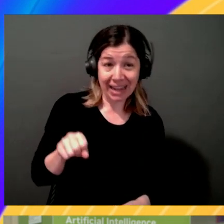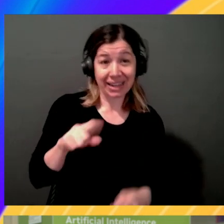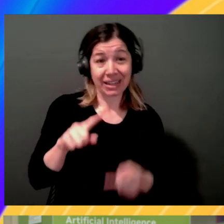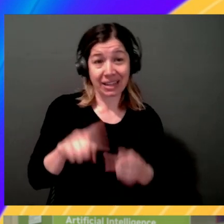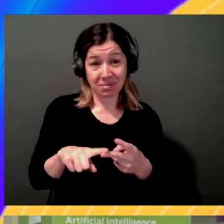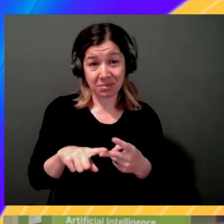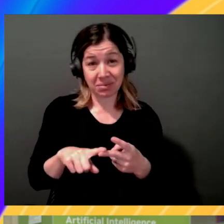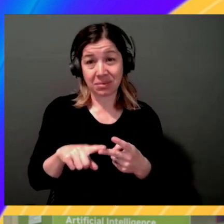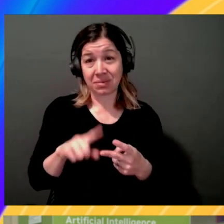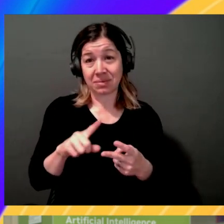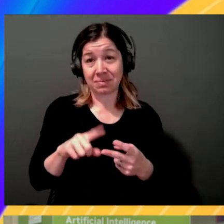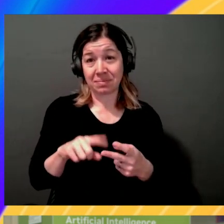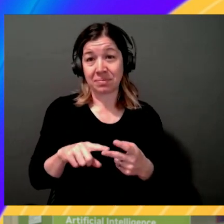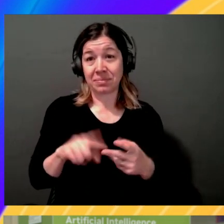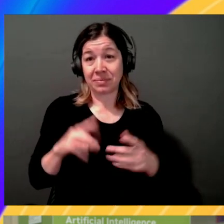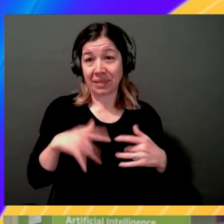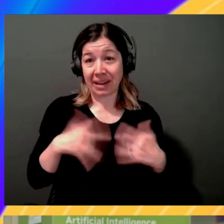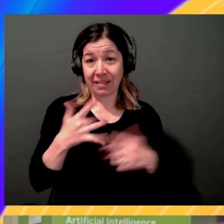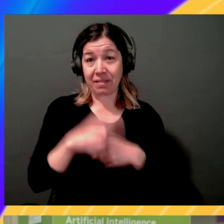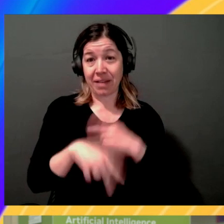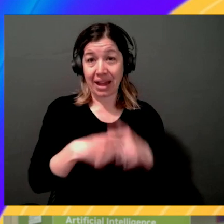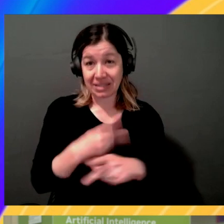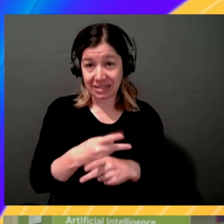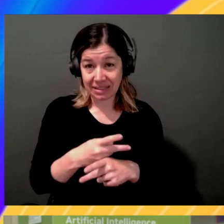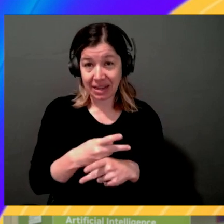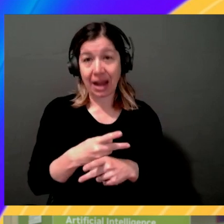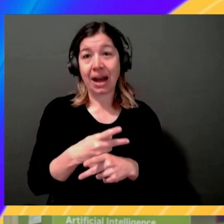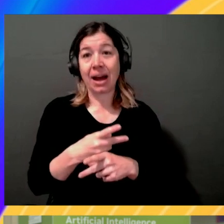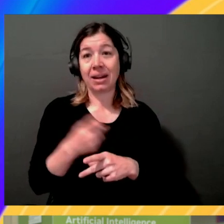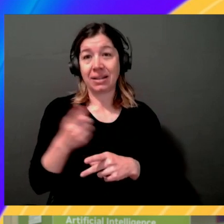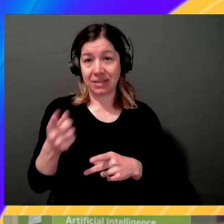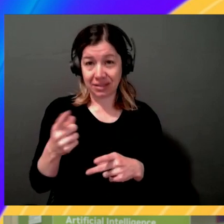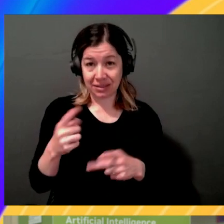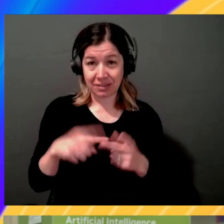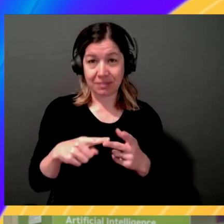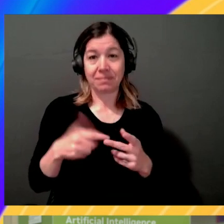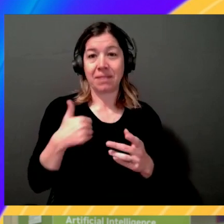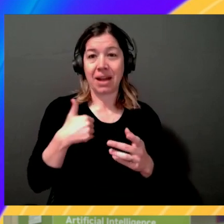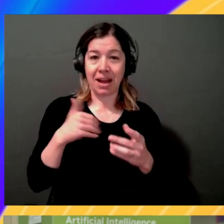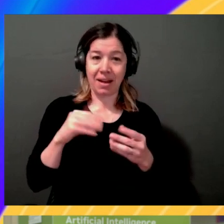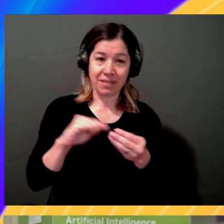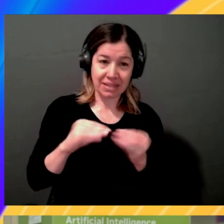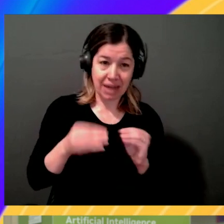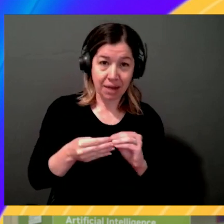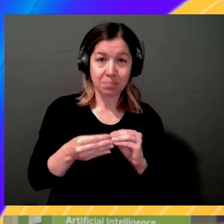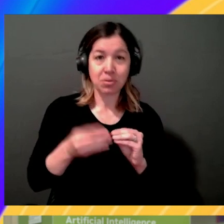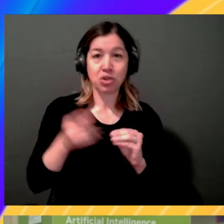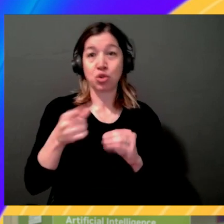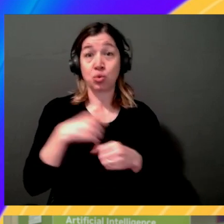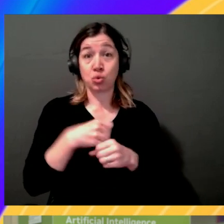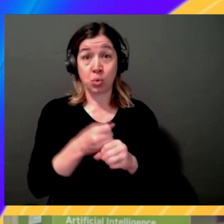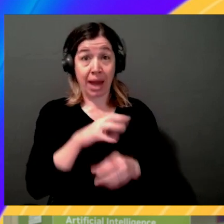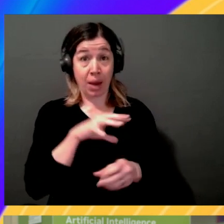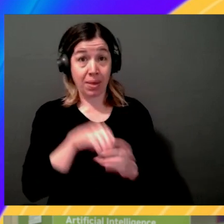have numbers. That's it's all based 75 on different events, the right? schema that you've created within Personalize is matching the same schema that your data set